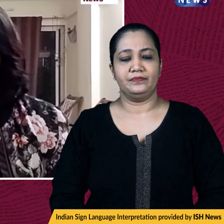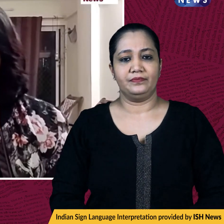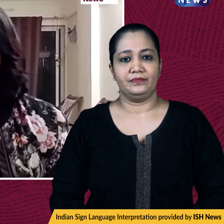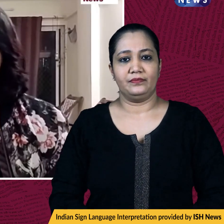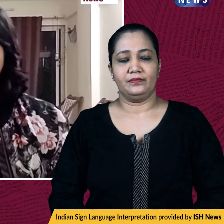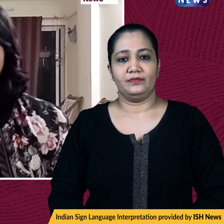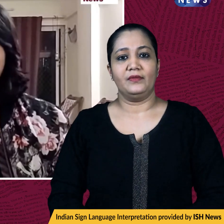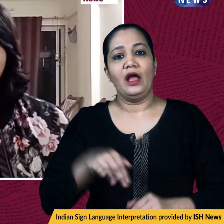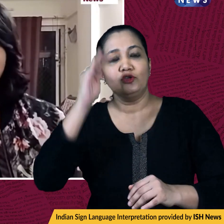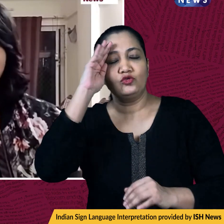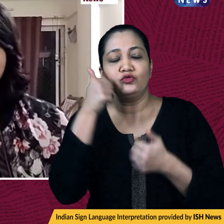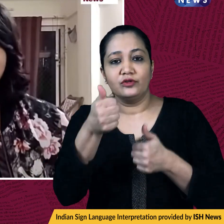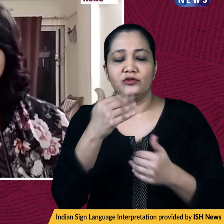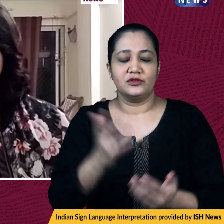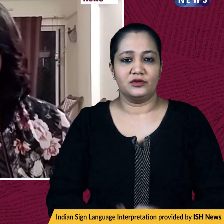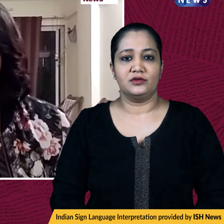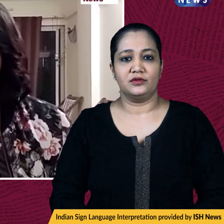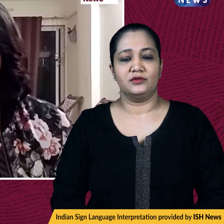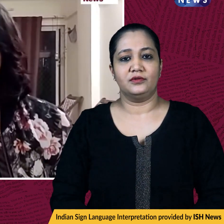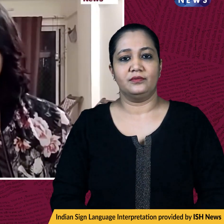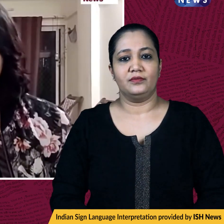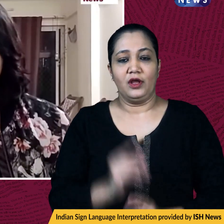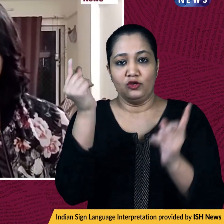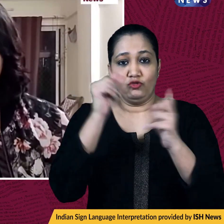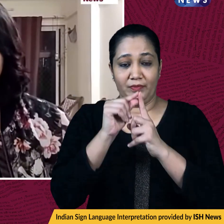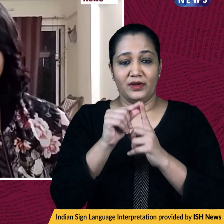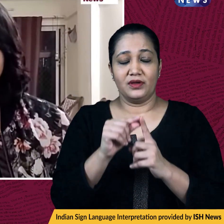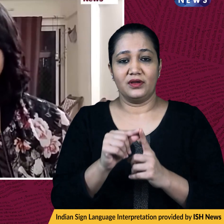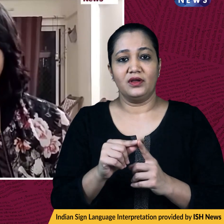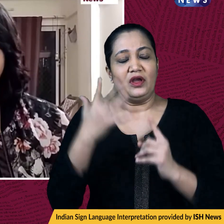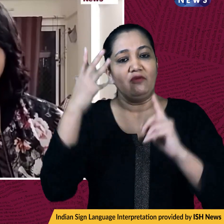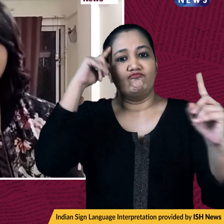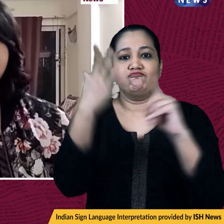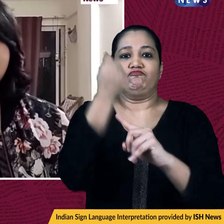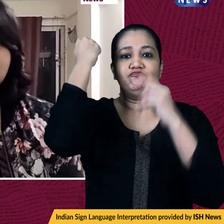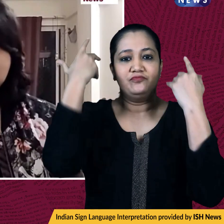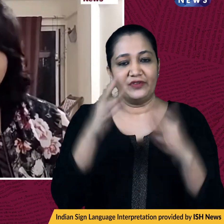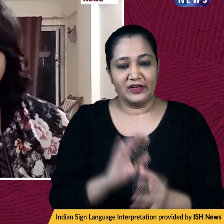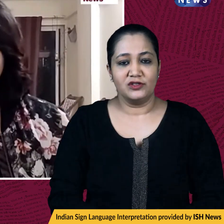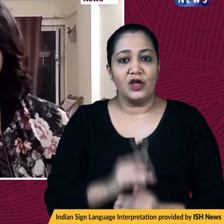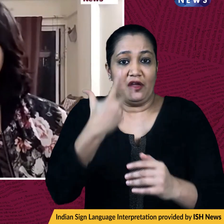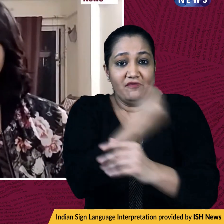11,787 people were unlawfully detained in Myanmar in that period, including